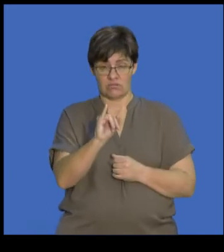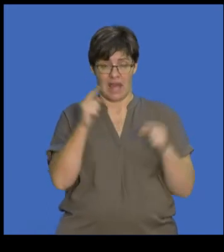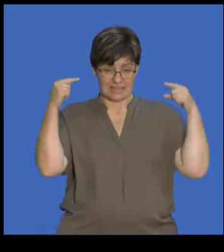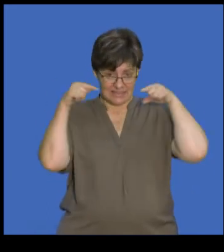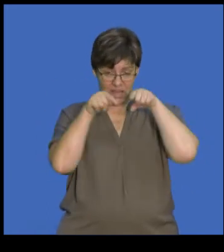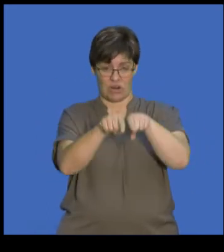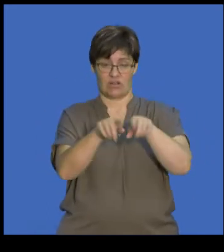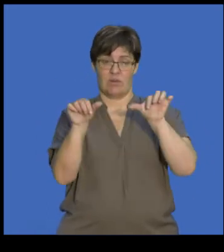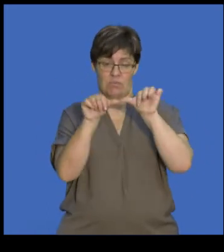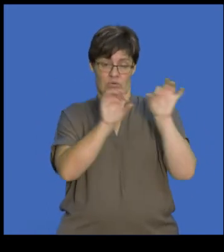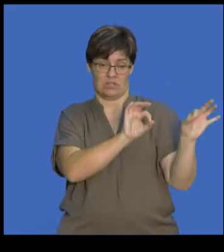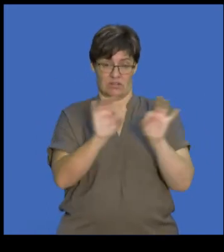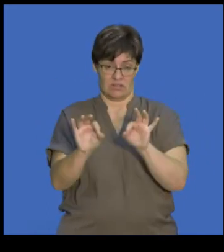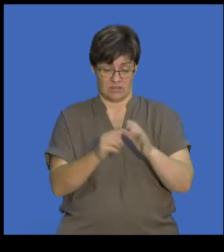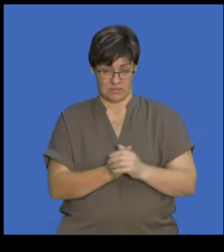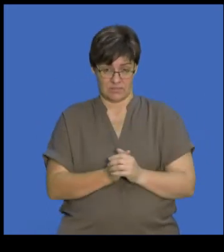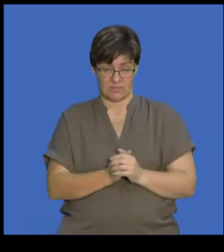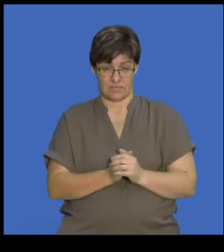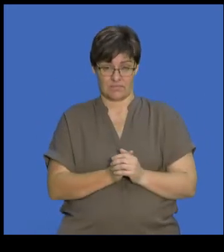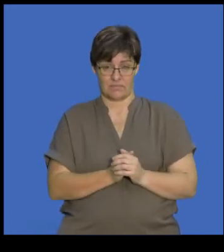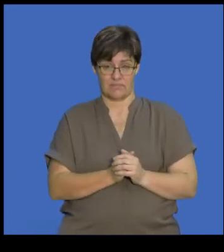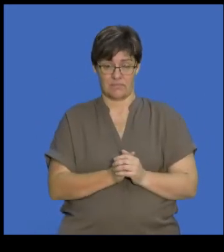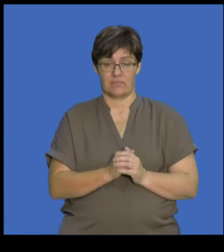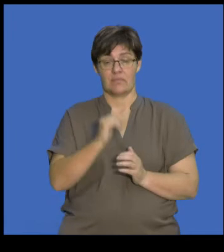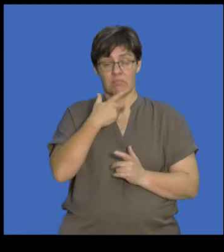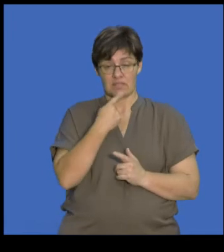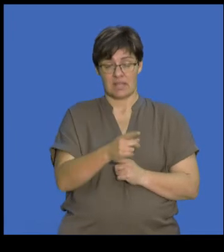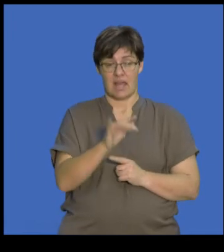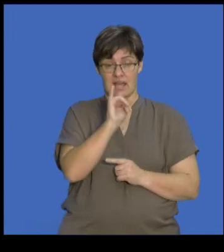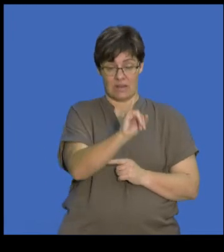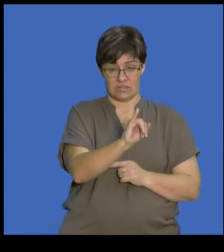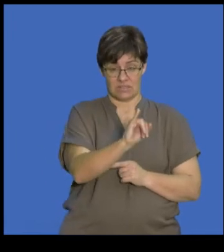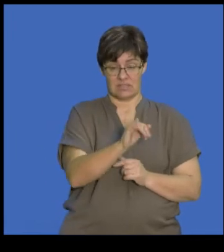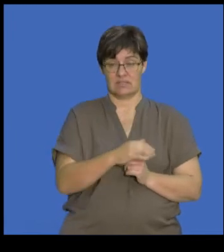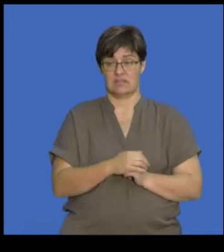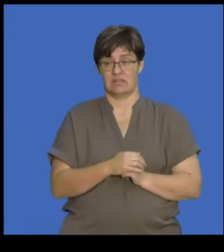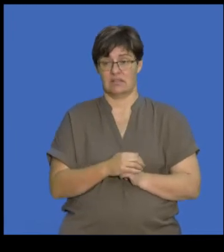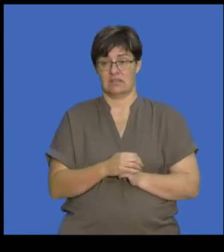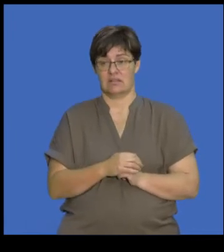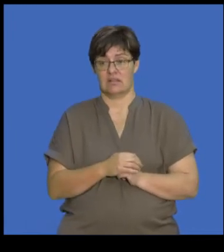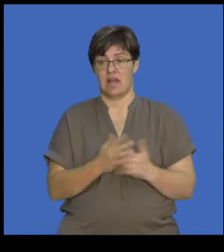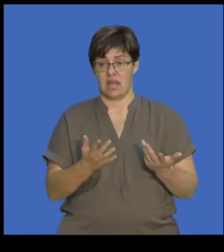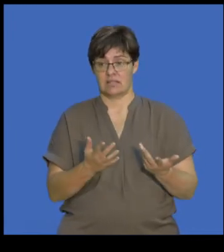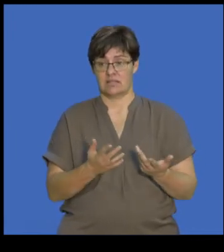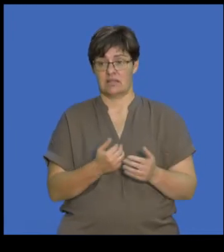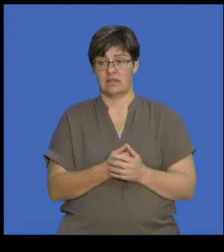that, so we are saying current and, okay, potential difference